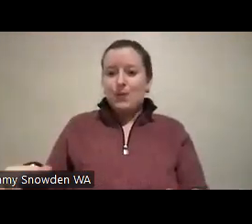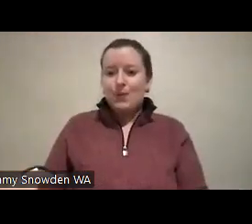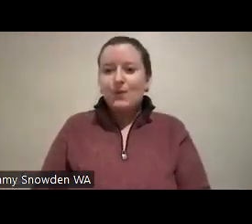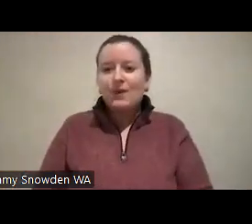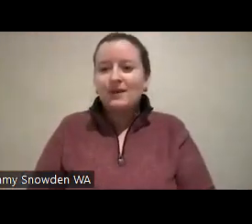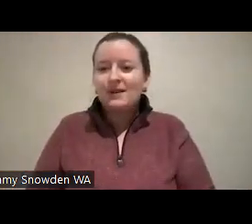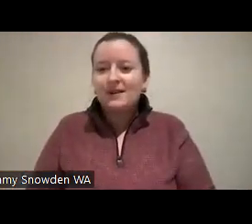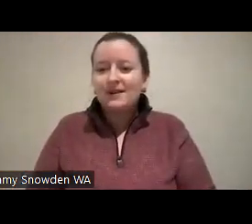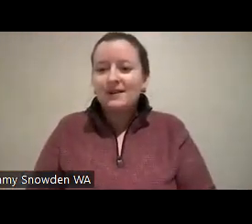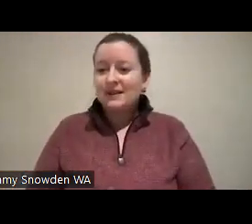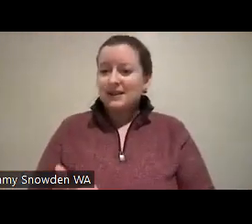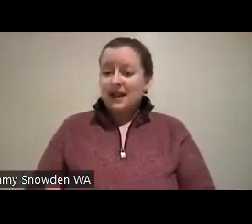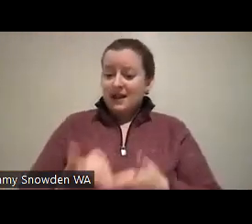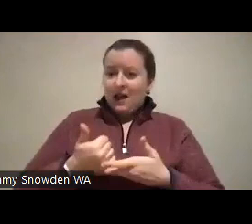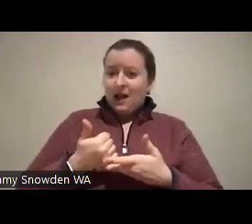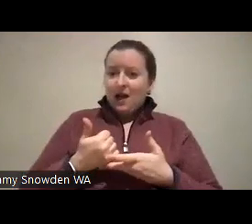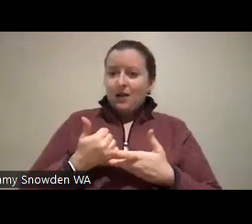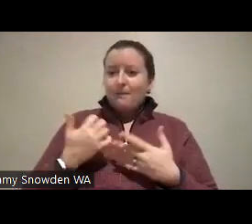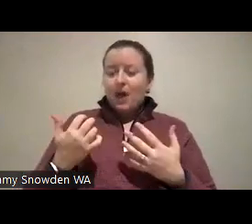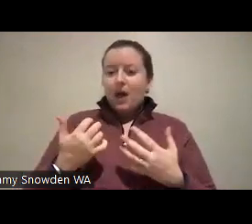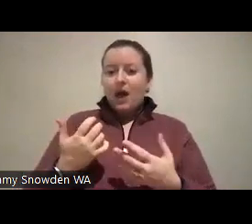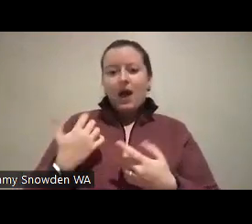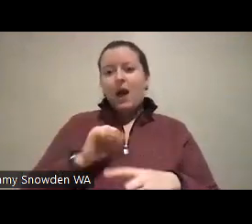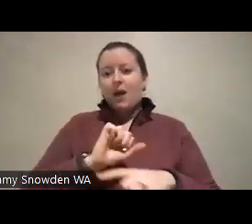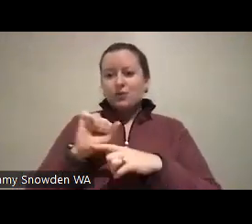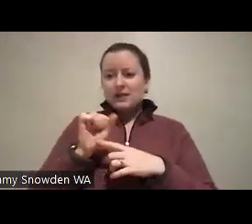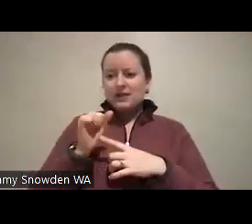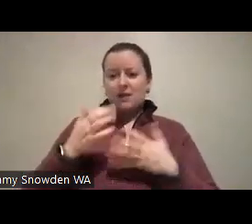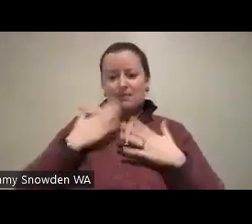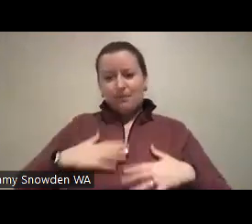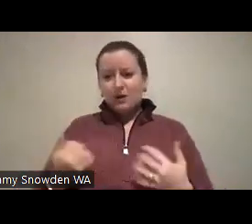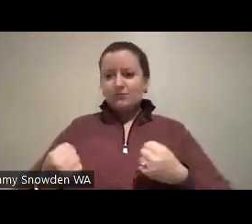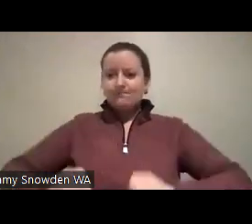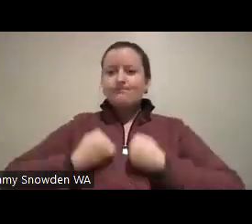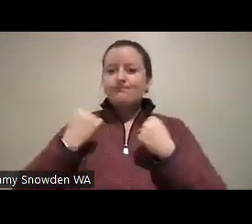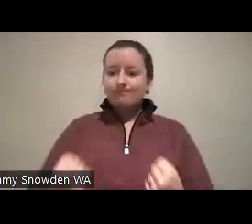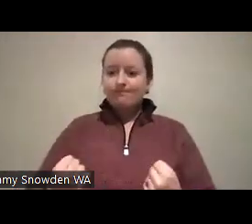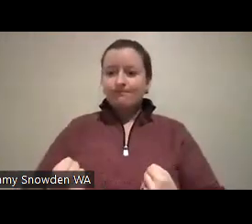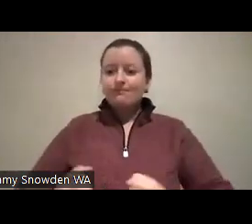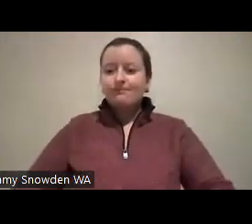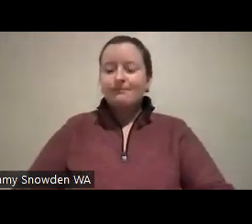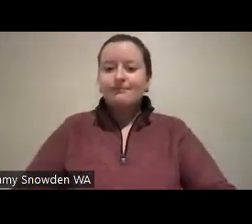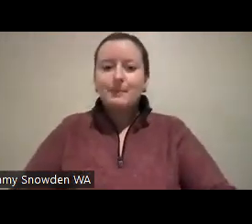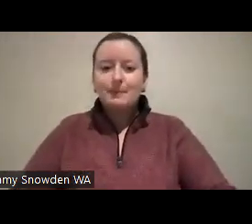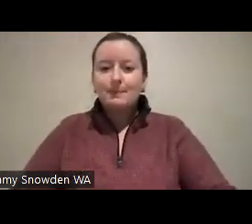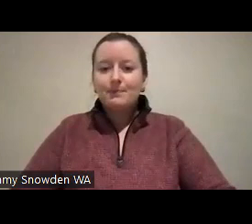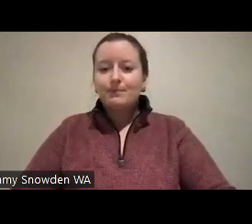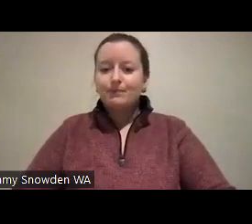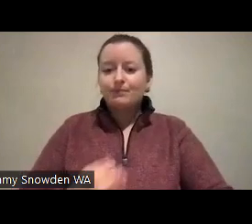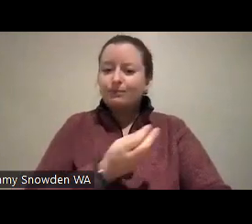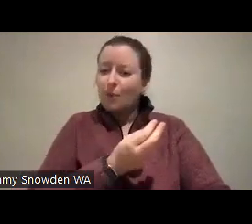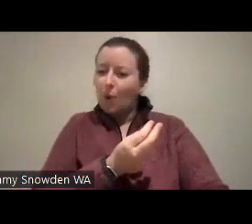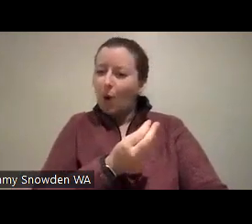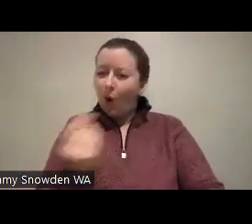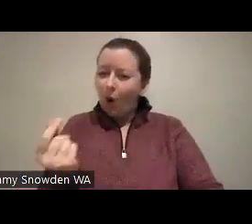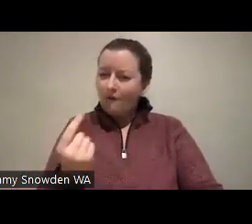regain your health and boost your sense of well-being. These are just a few benefits of getting enough sleep.